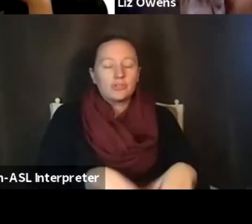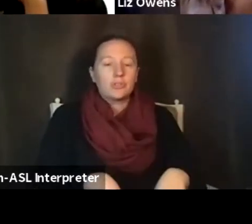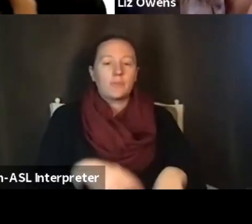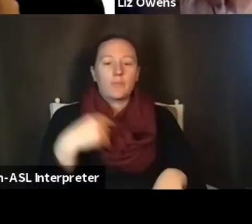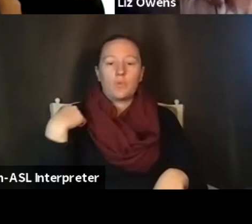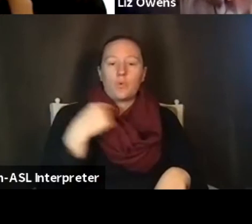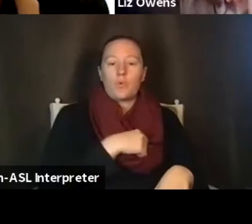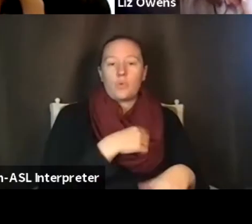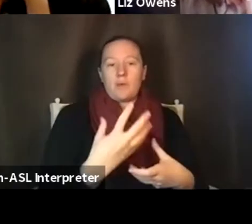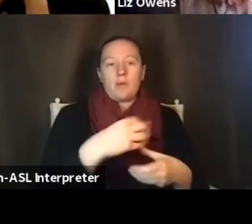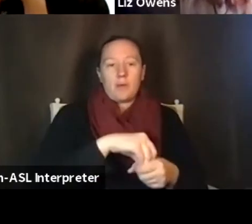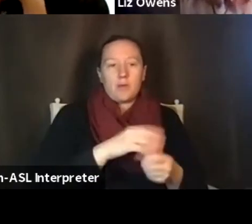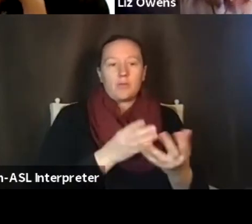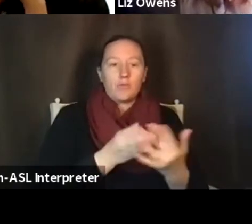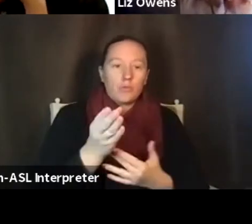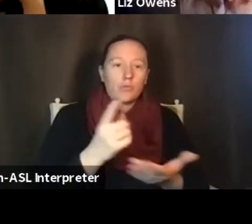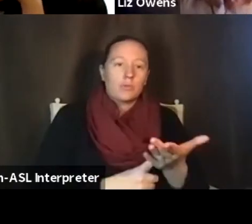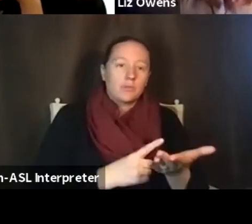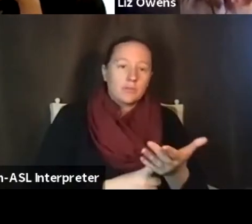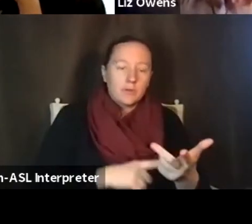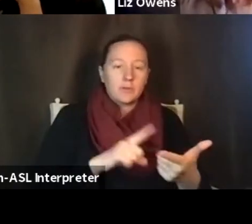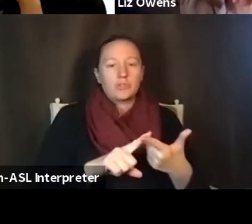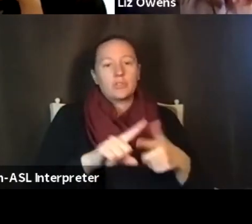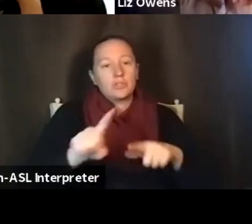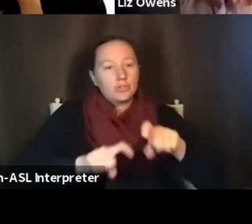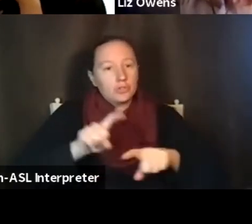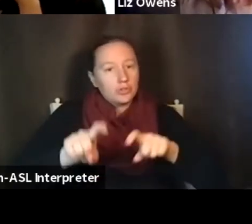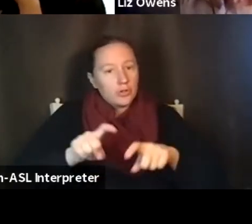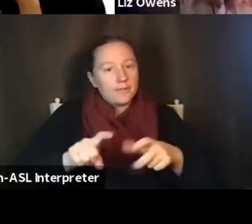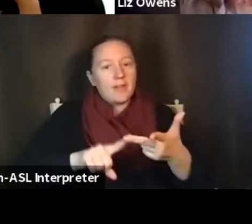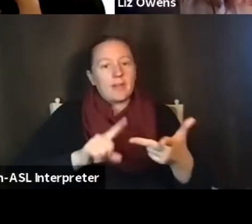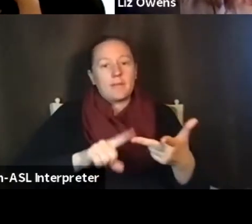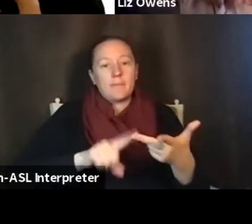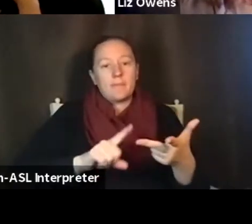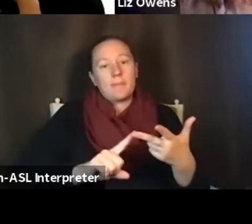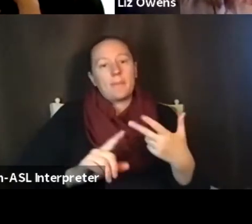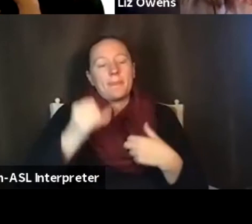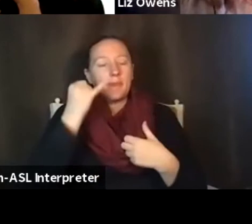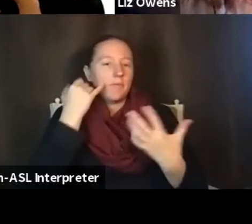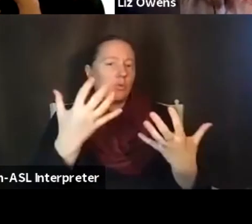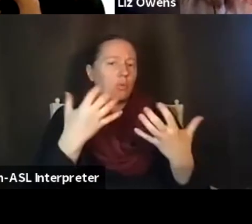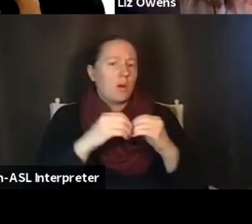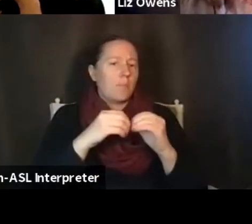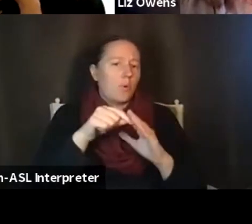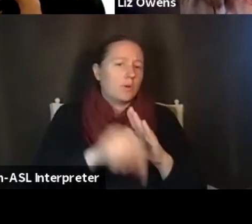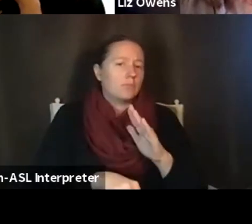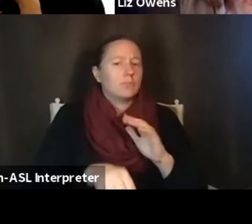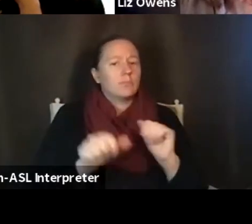We engage them through discussion, we engage them through survey. So if you'd like more detail on that, it's in that